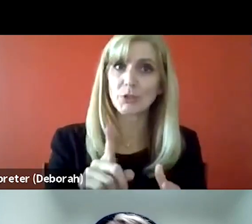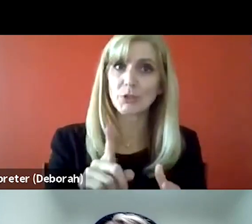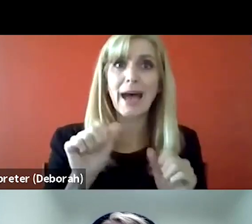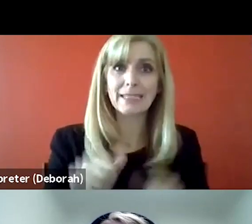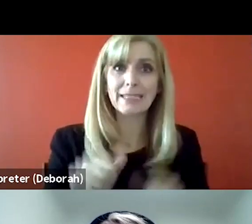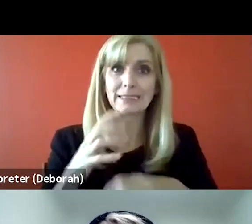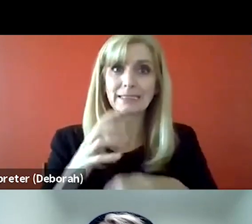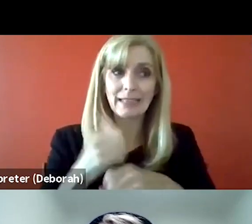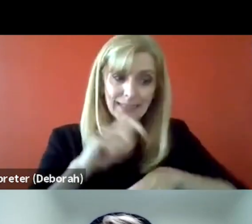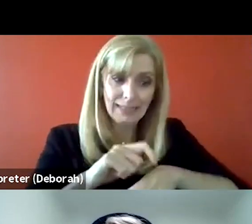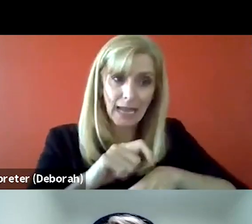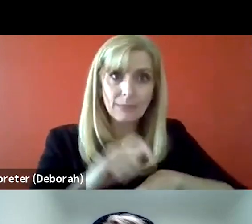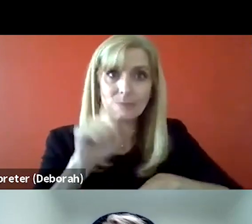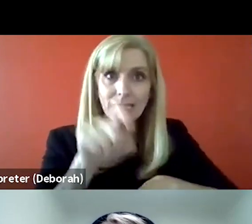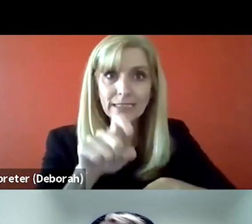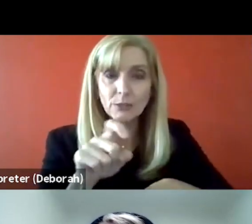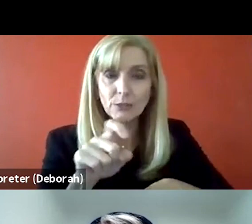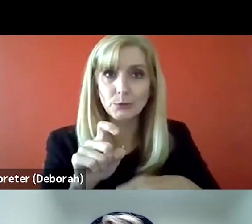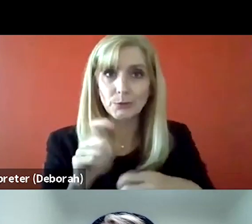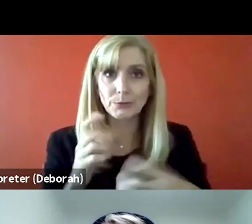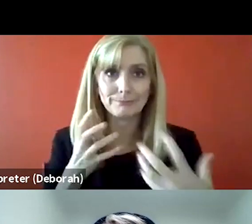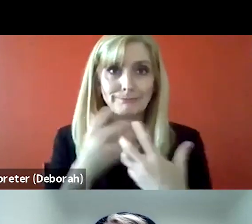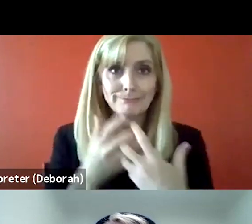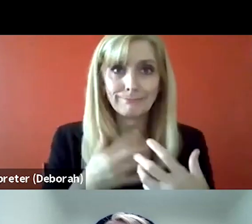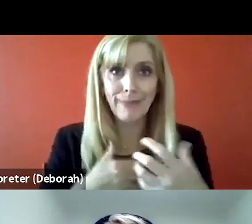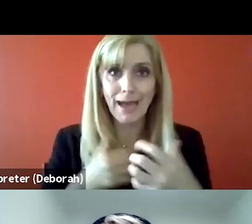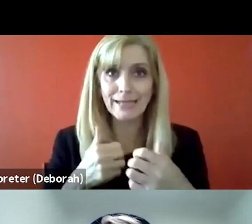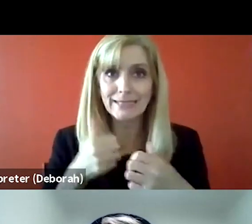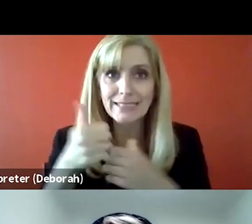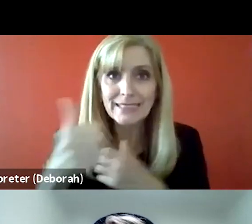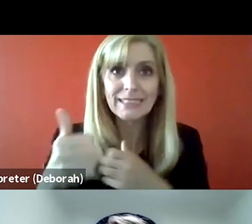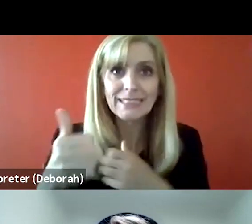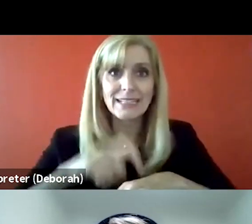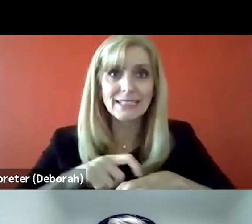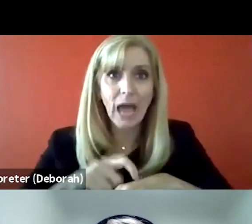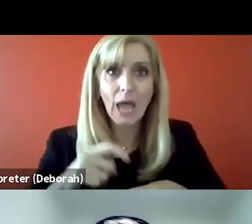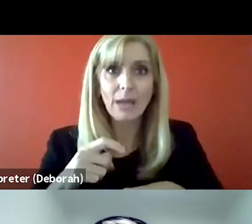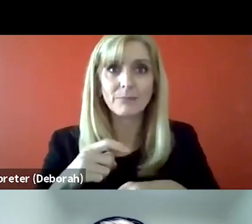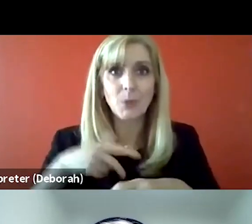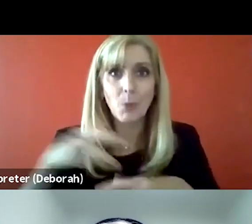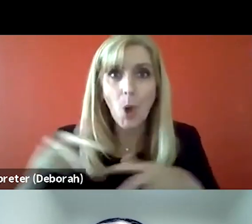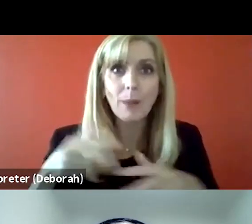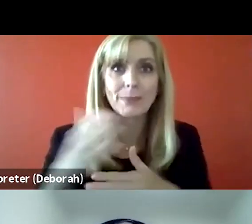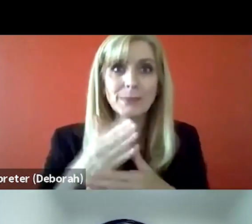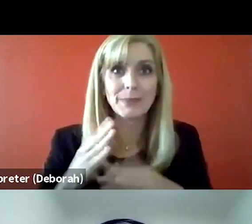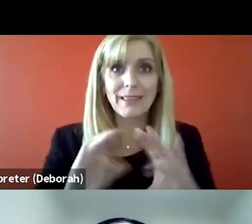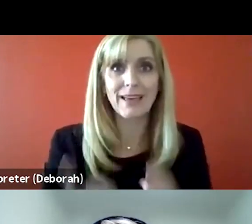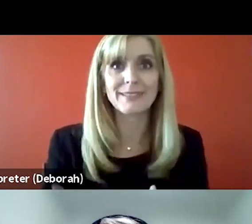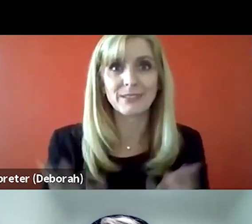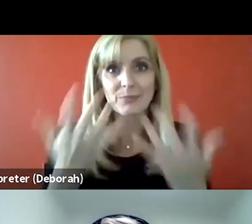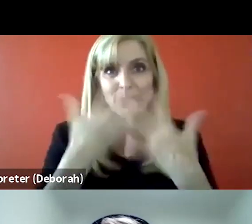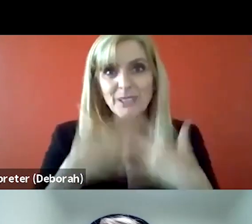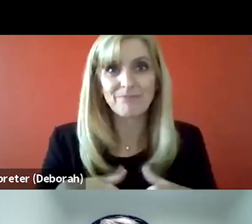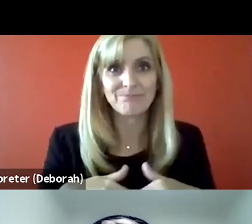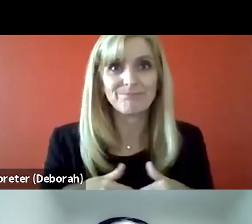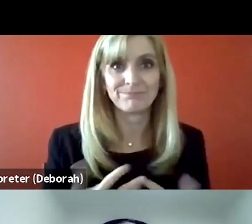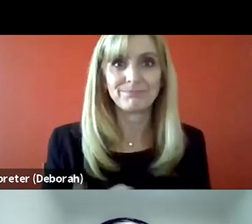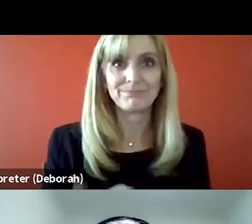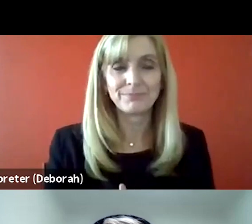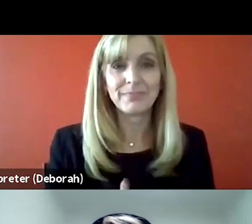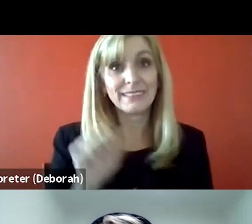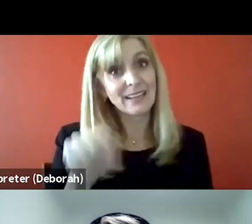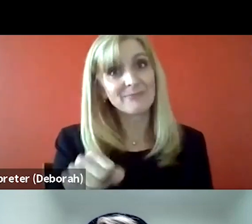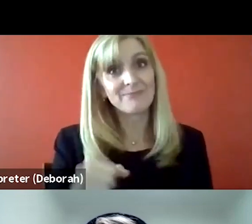times I need to accommodate the distance and time it takes me to walk between classes. And